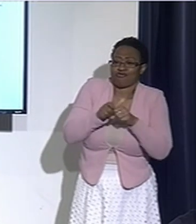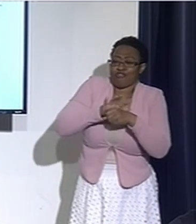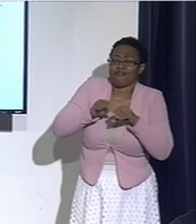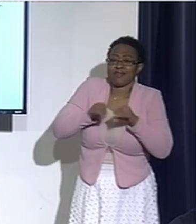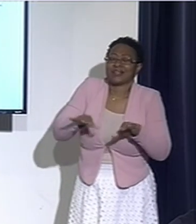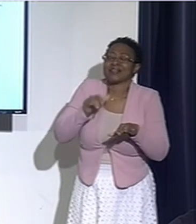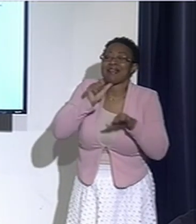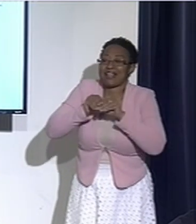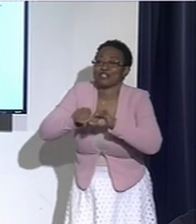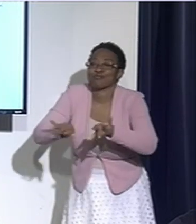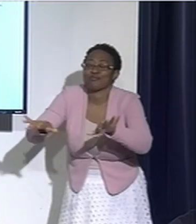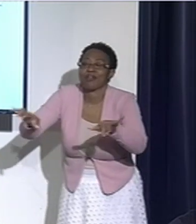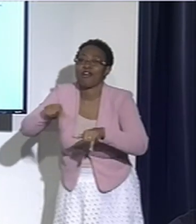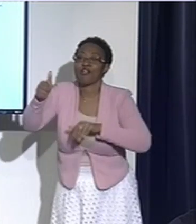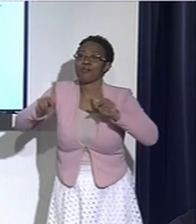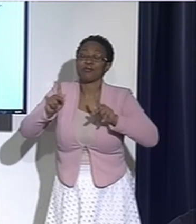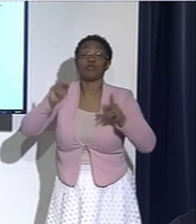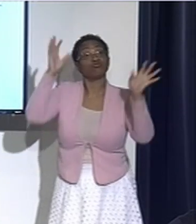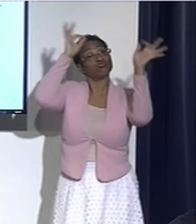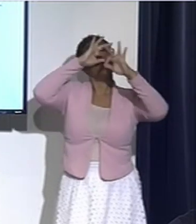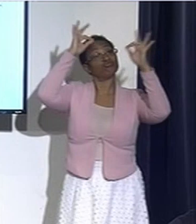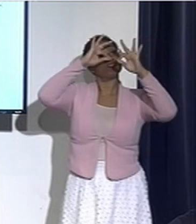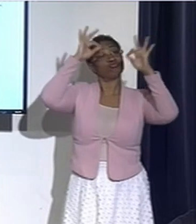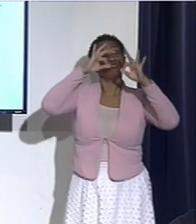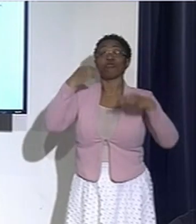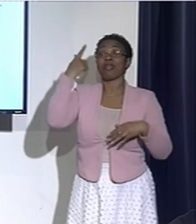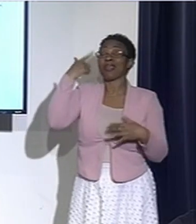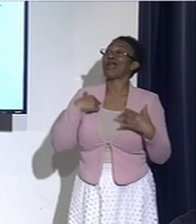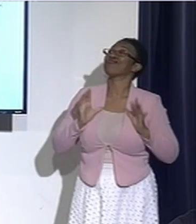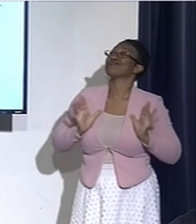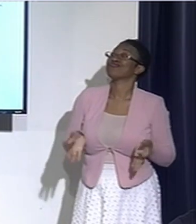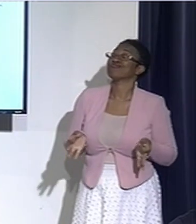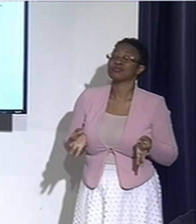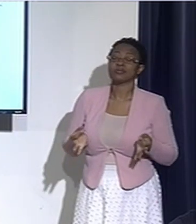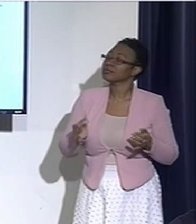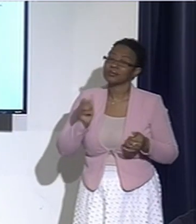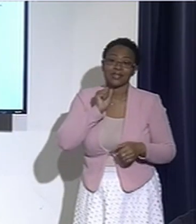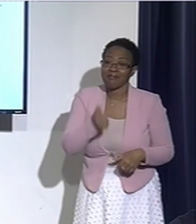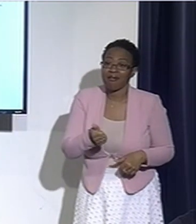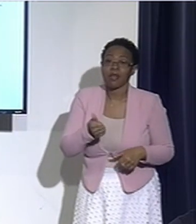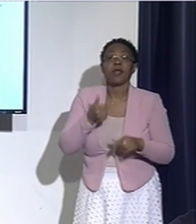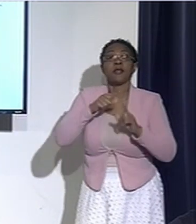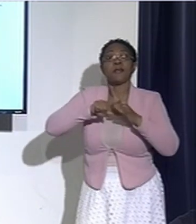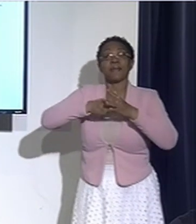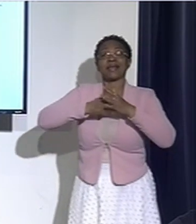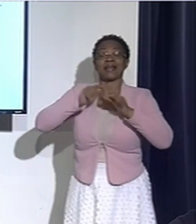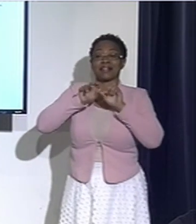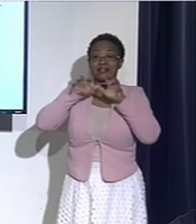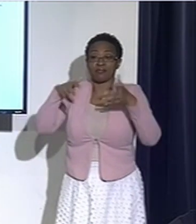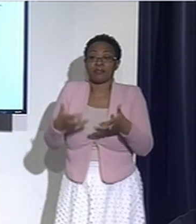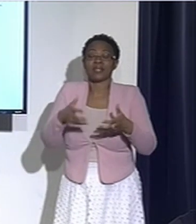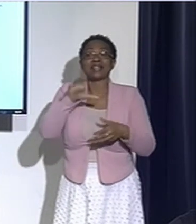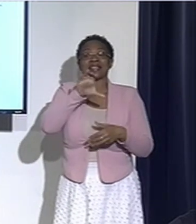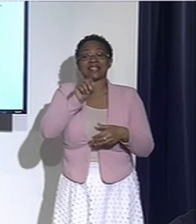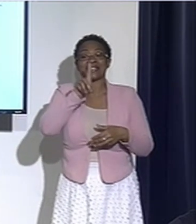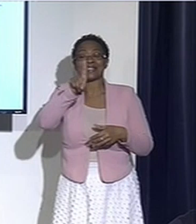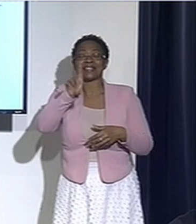it to other people. And at the beginning of this pandemic, the CDC was saying, don't wear